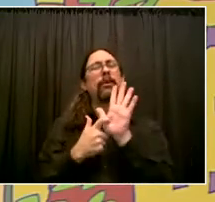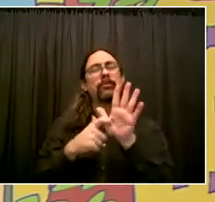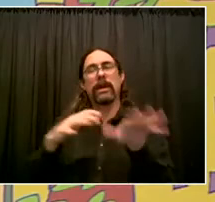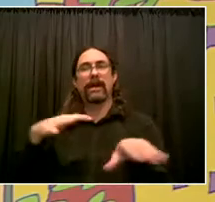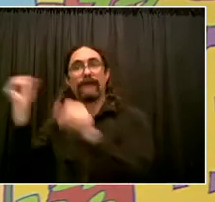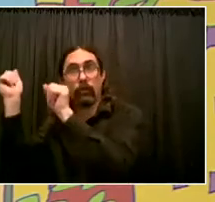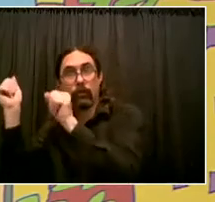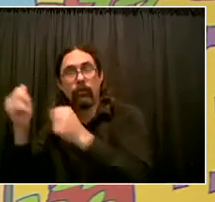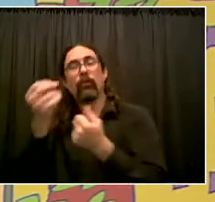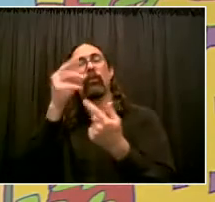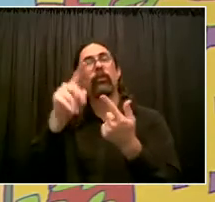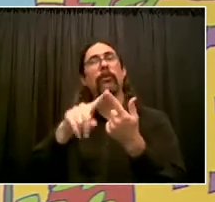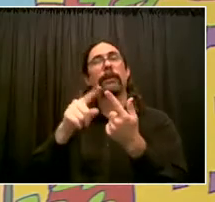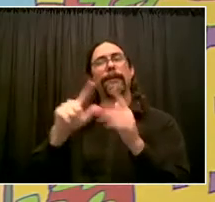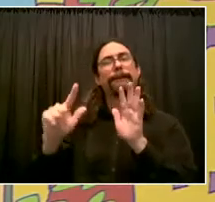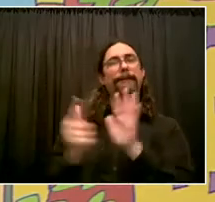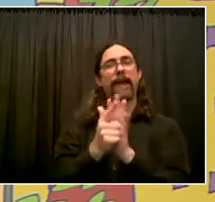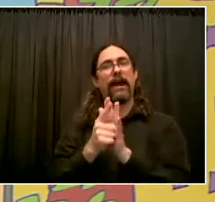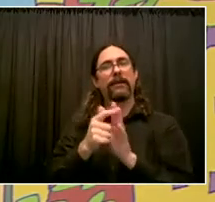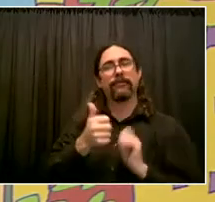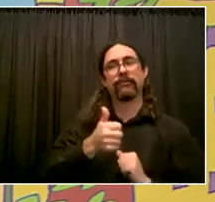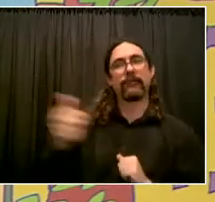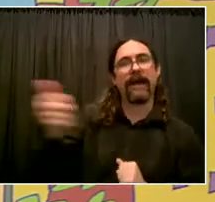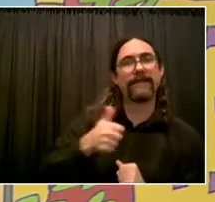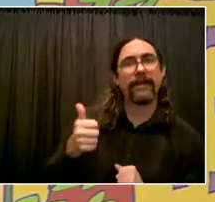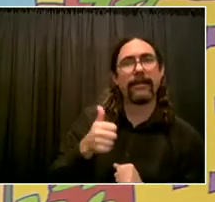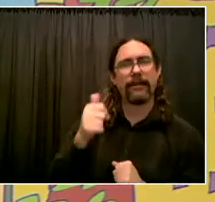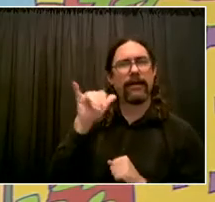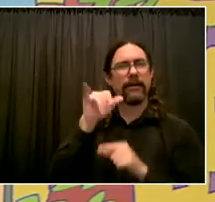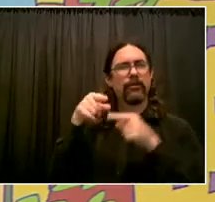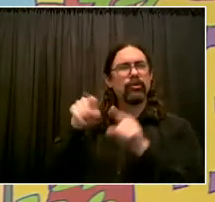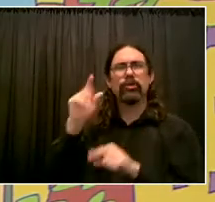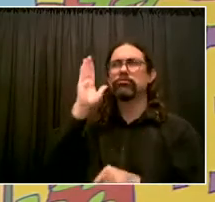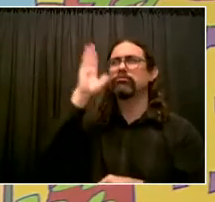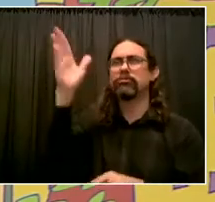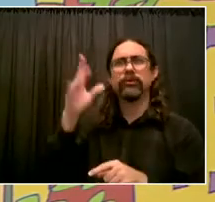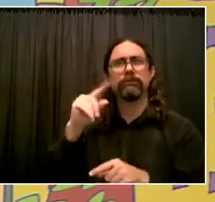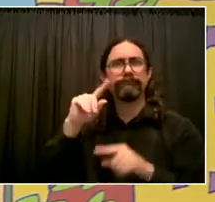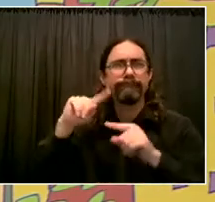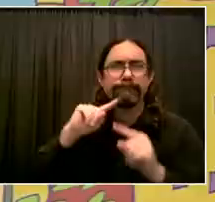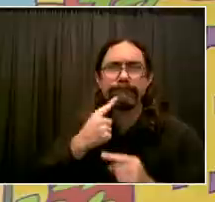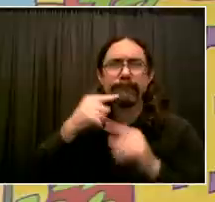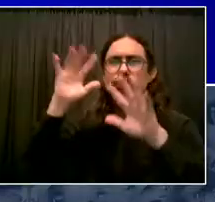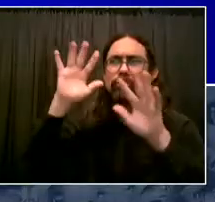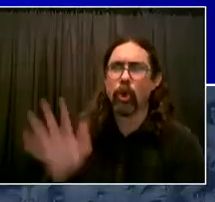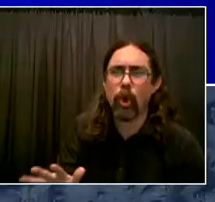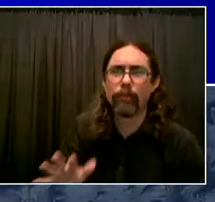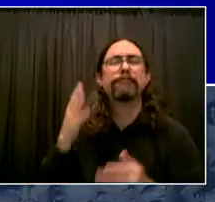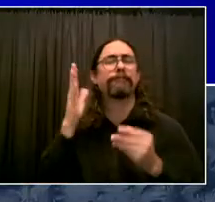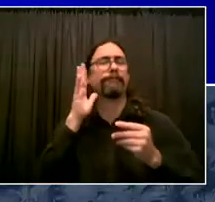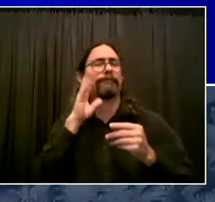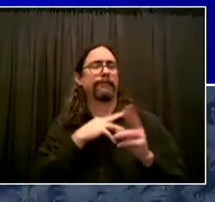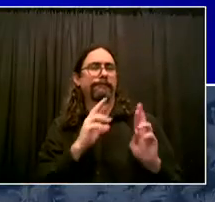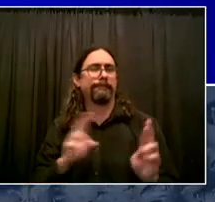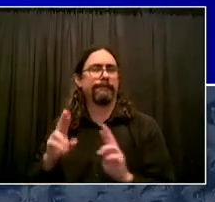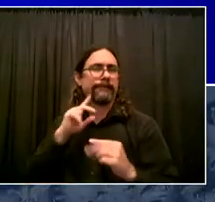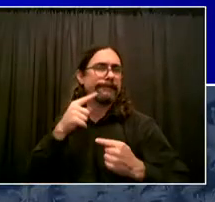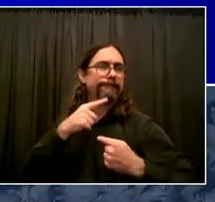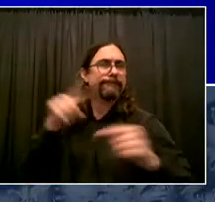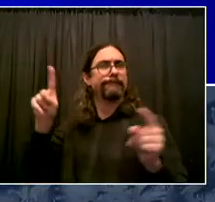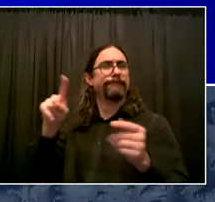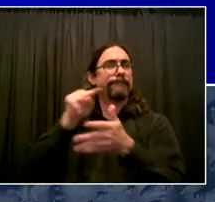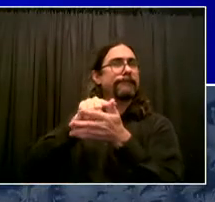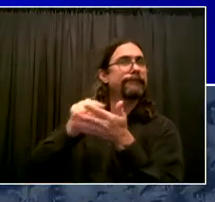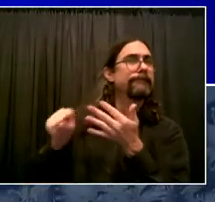looks like. Now, we do have some rain coming. It does not look extreme at all at this point. What we're hearing from both National Weather